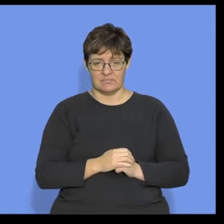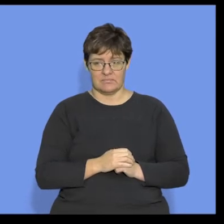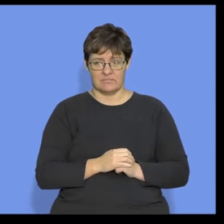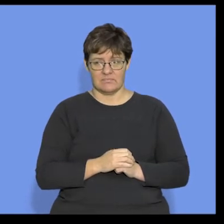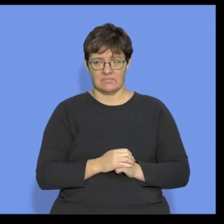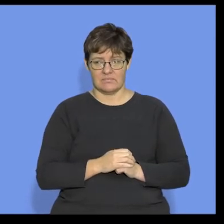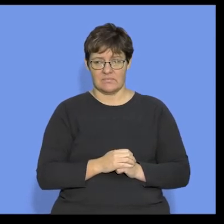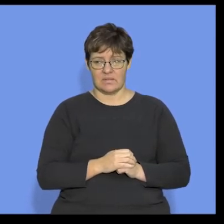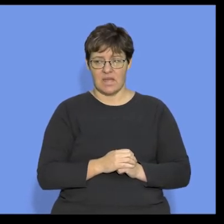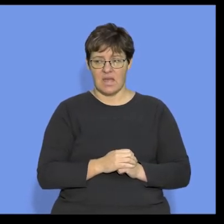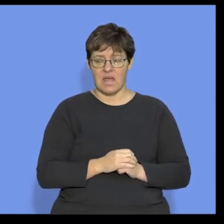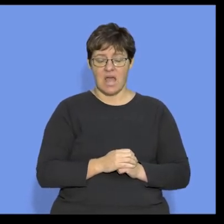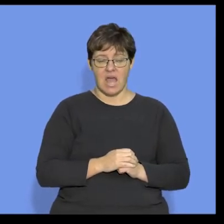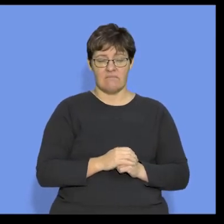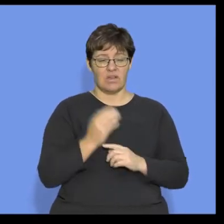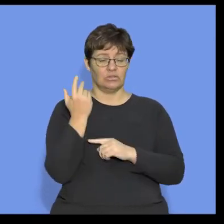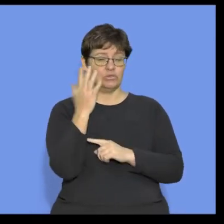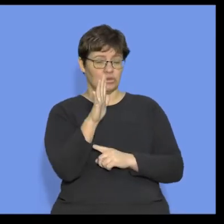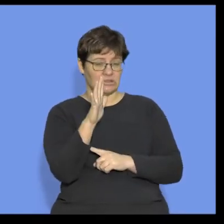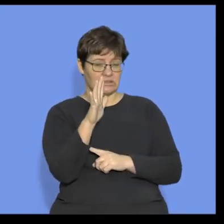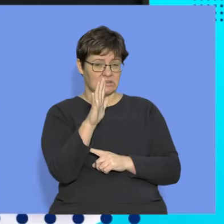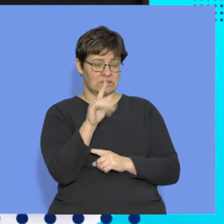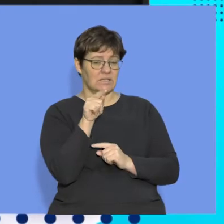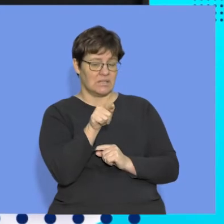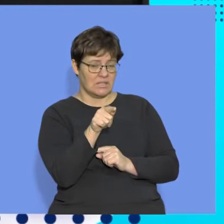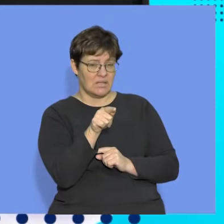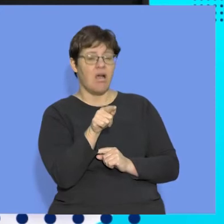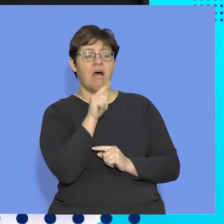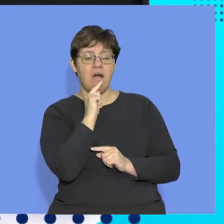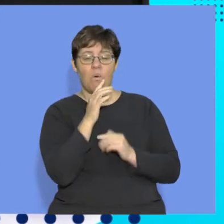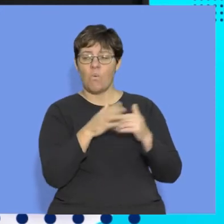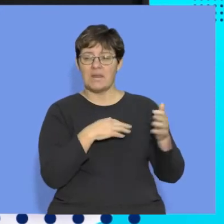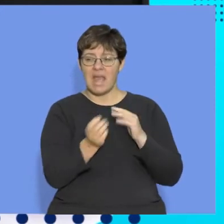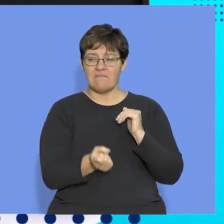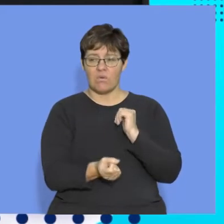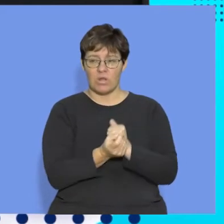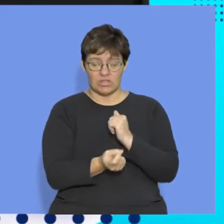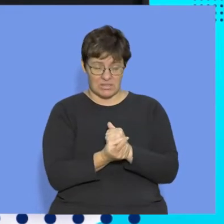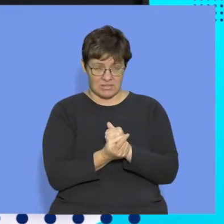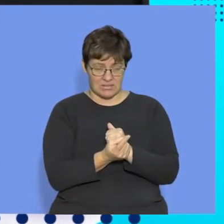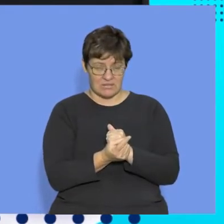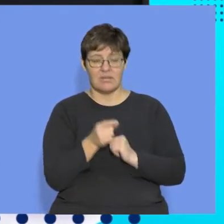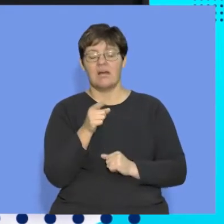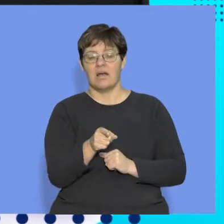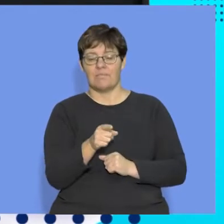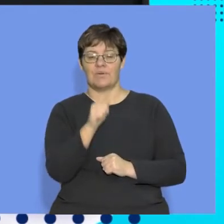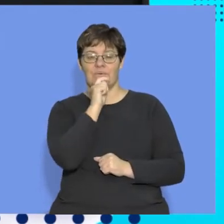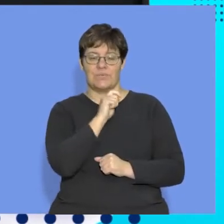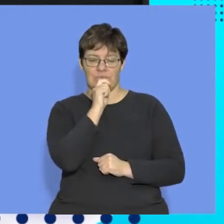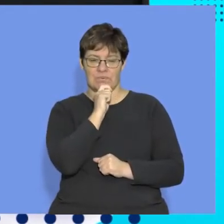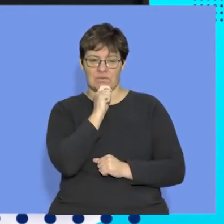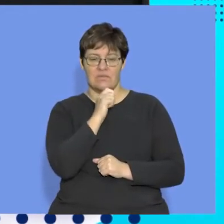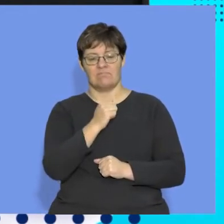So if I have my tree diagram, I'm able to calculate whatever question that comes out in terms of the probability by just